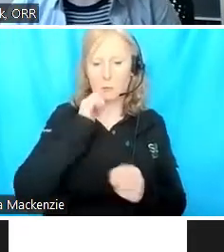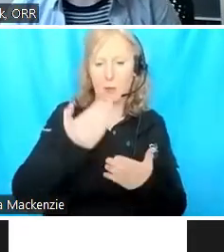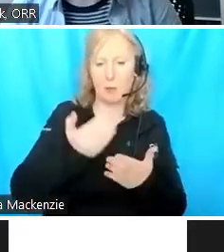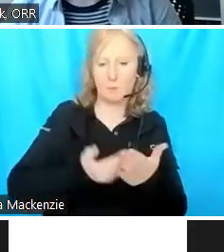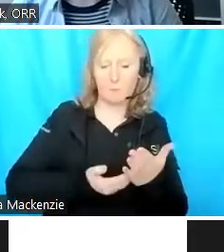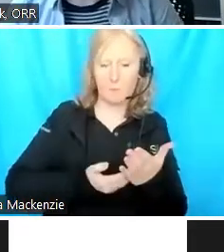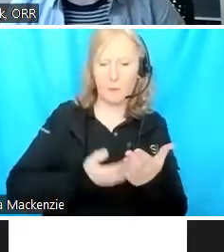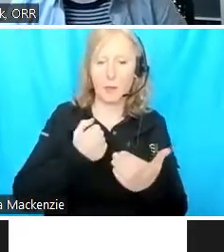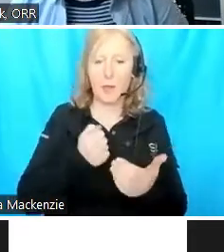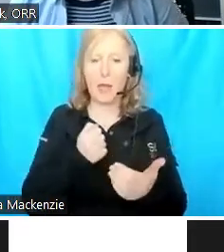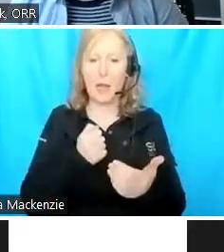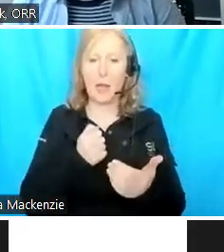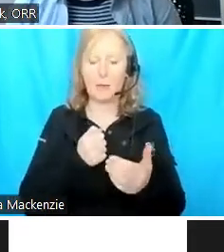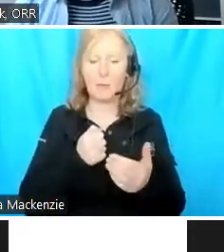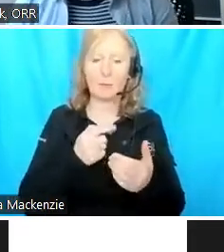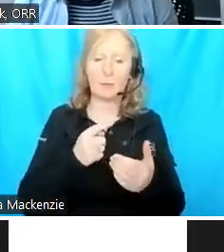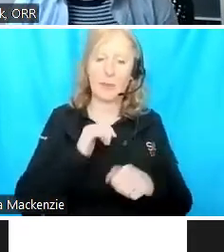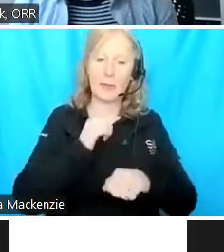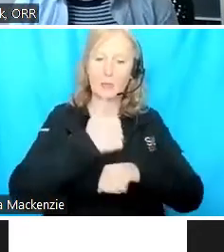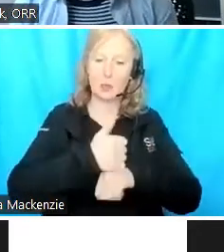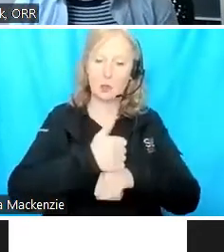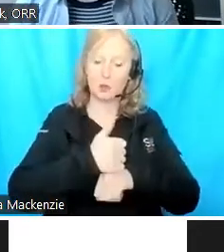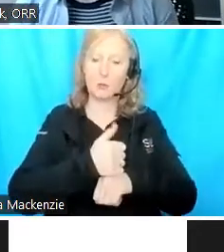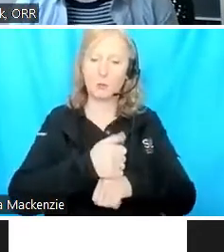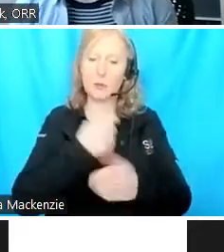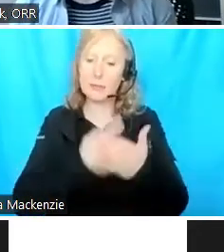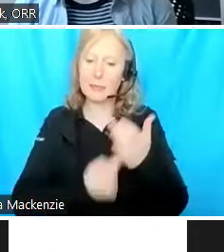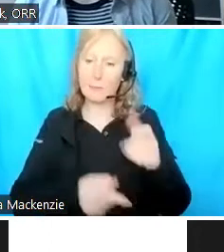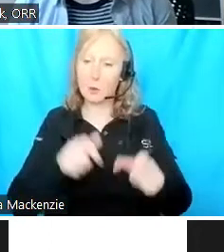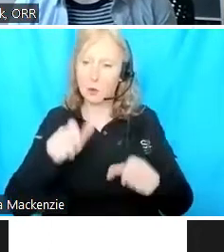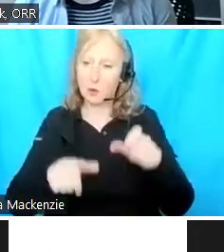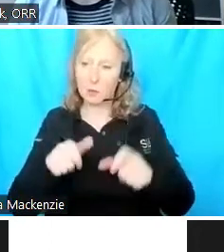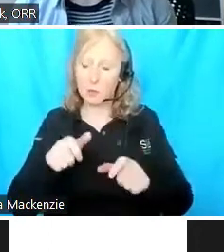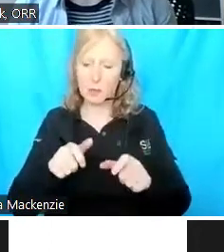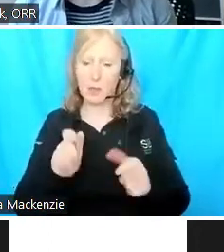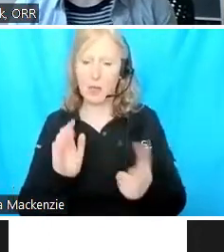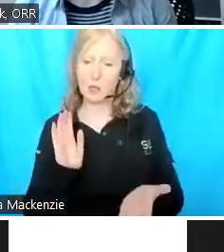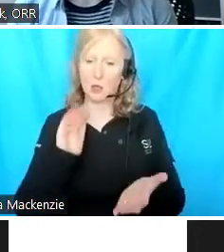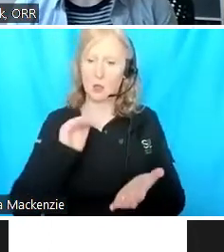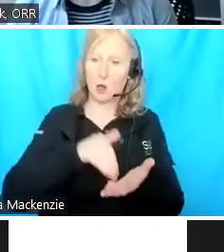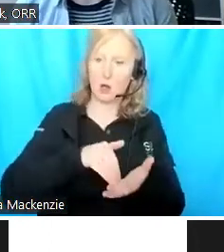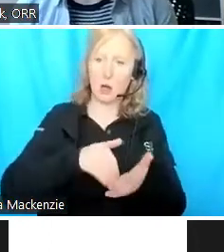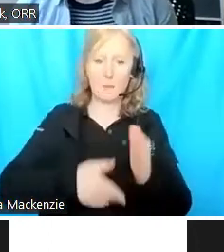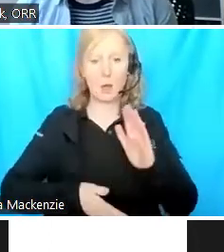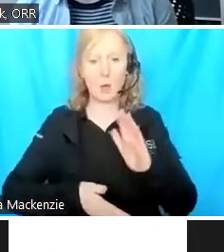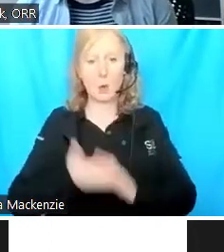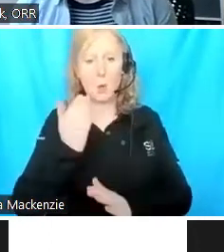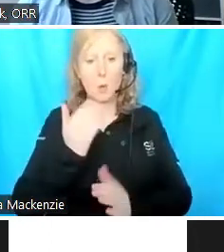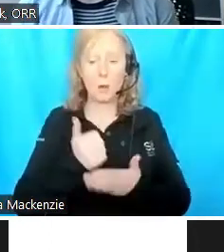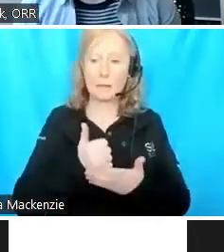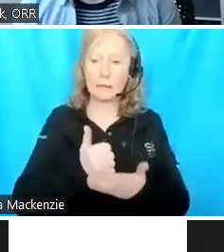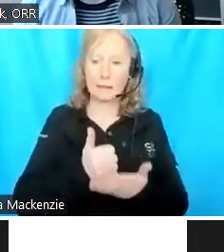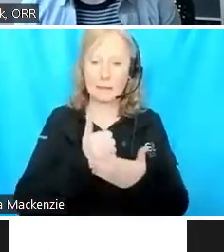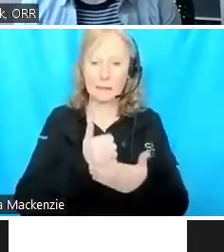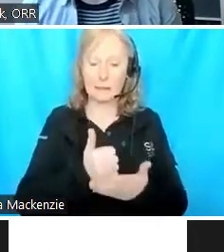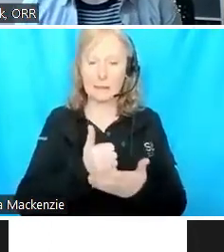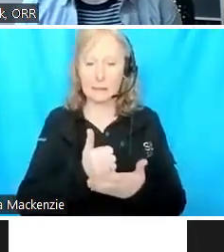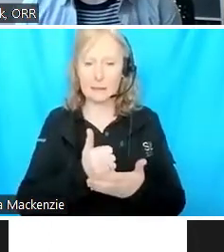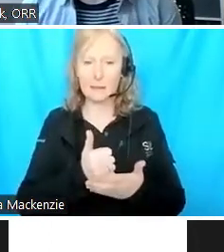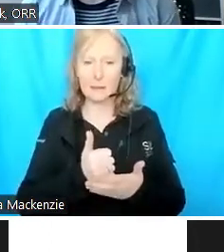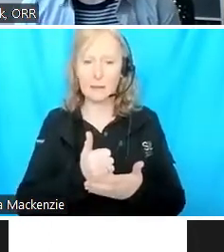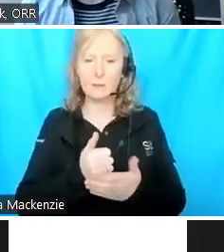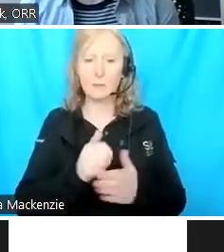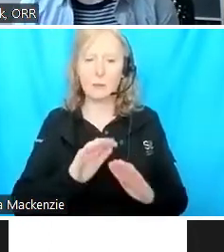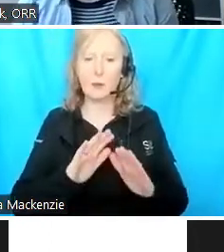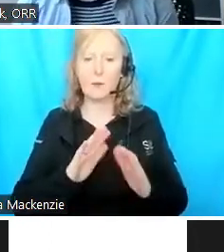Disabled Consumers. And this is all about the turn up and go assistance, so the unbooked assistance to unstaffed and partially